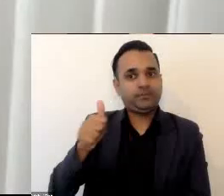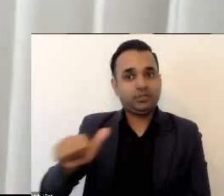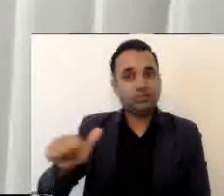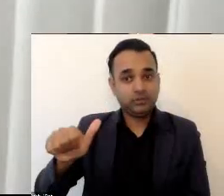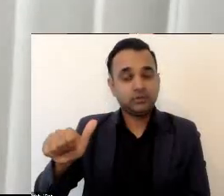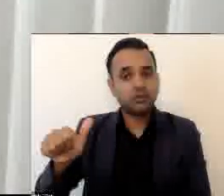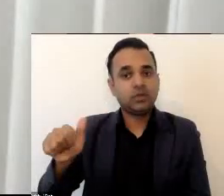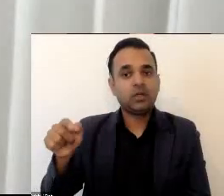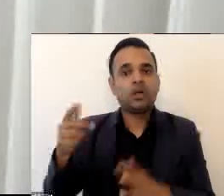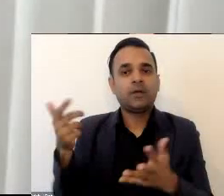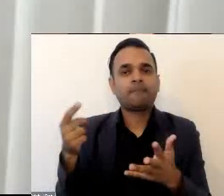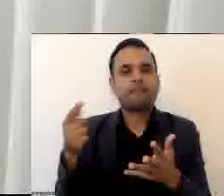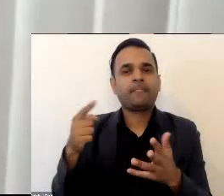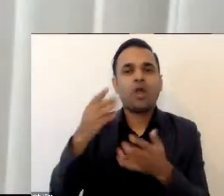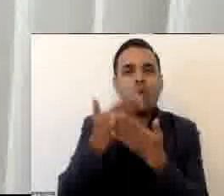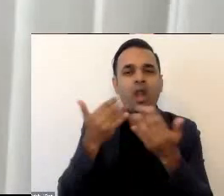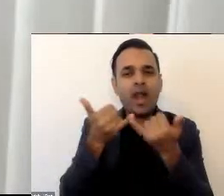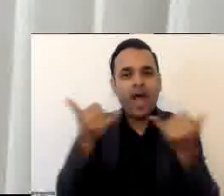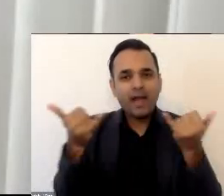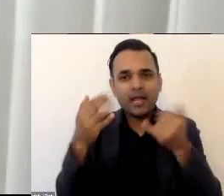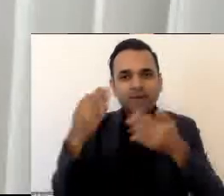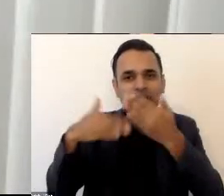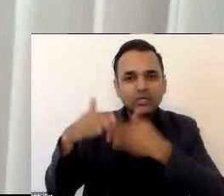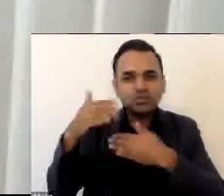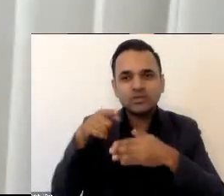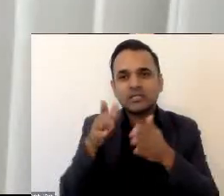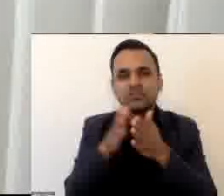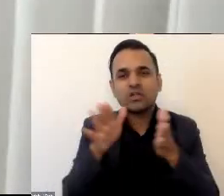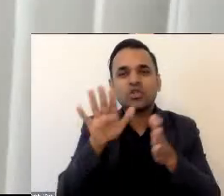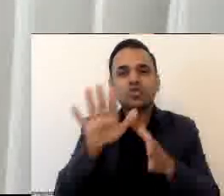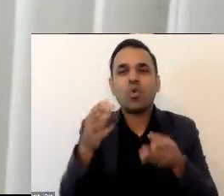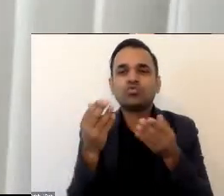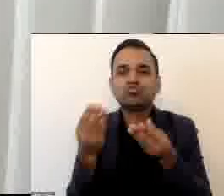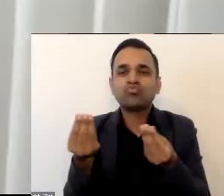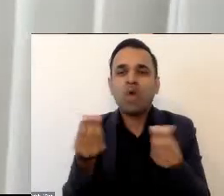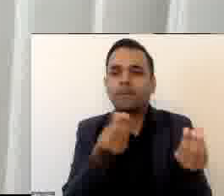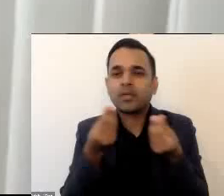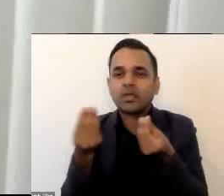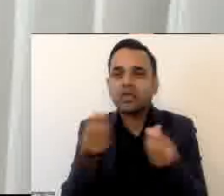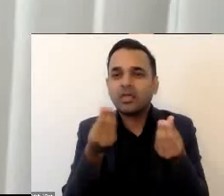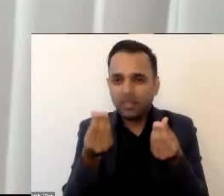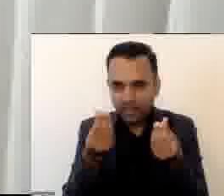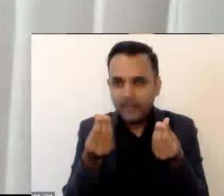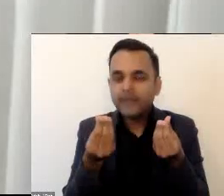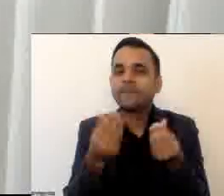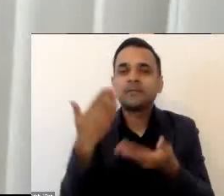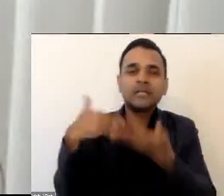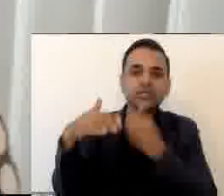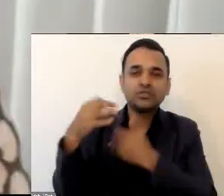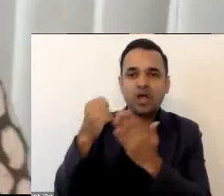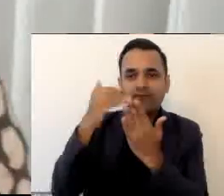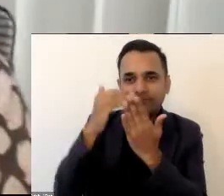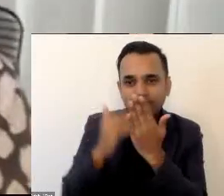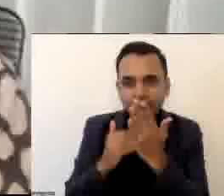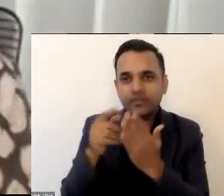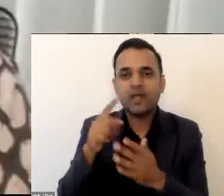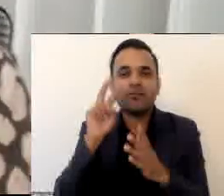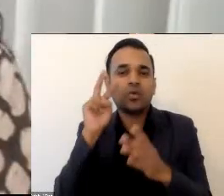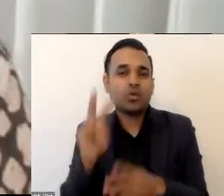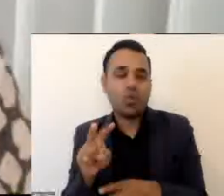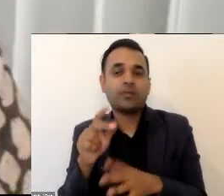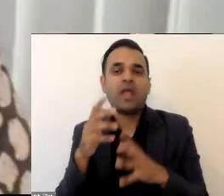in behavioral sciences and we're bringing in data scientists to sort of understand the space of responsible consumption among young people. And